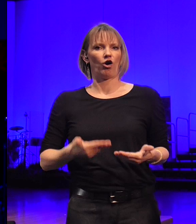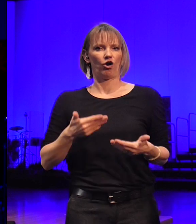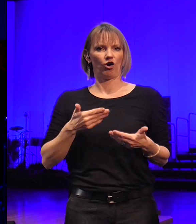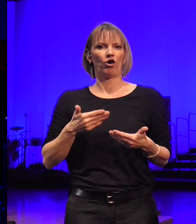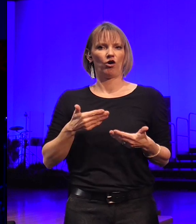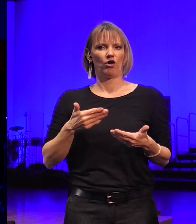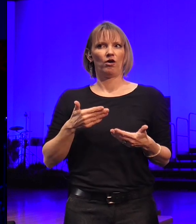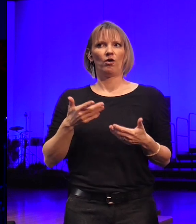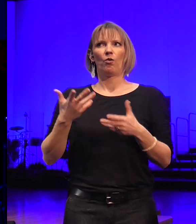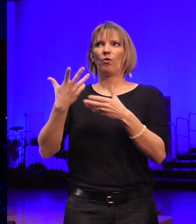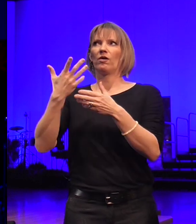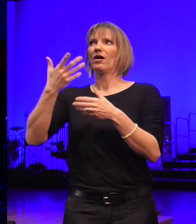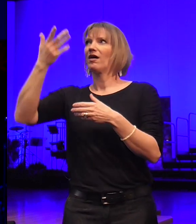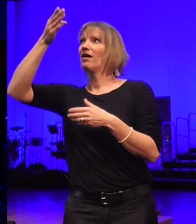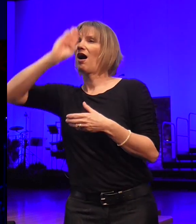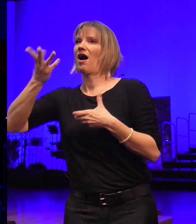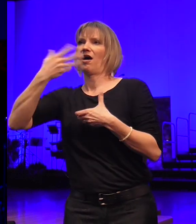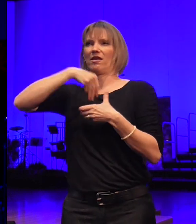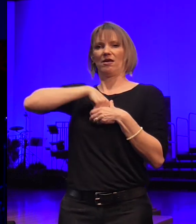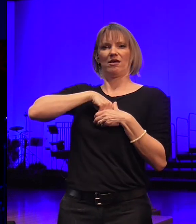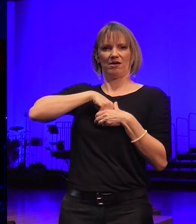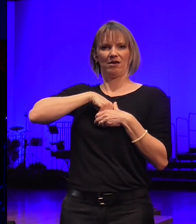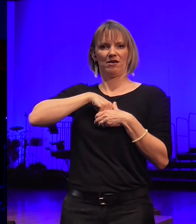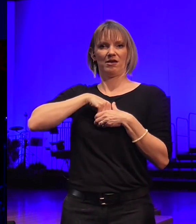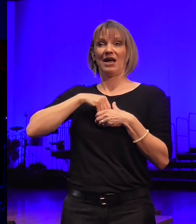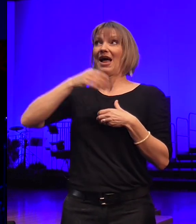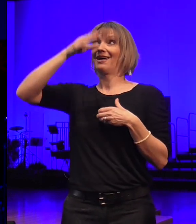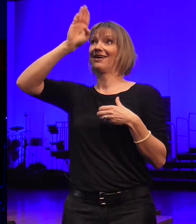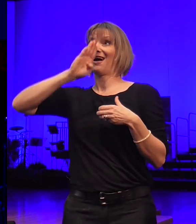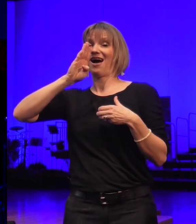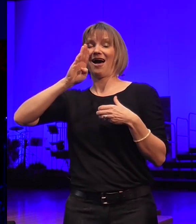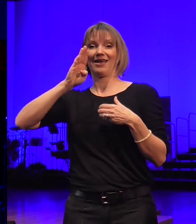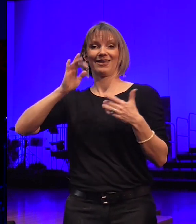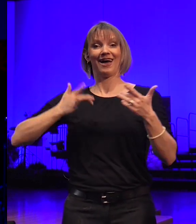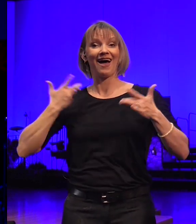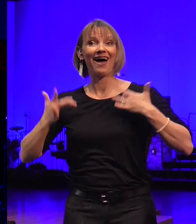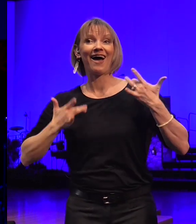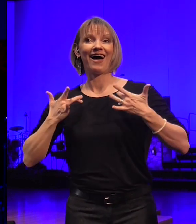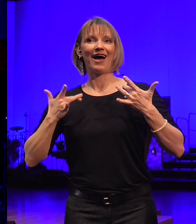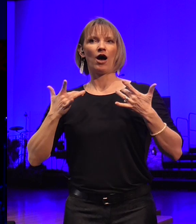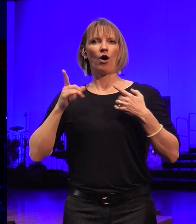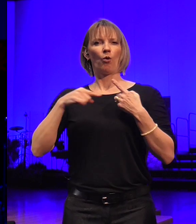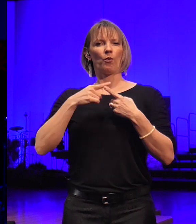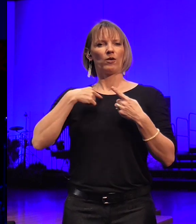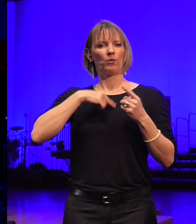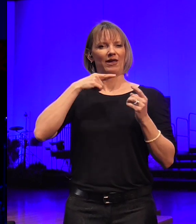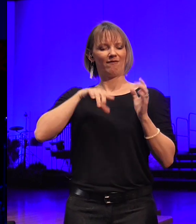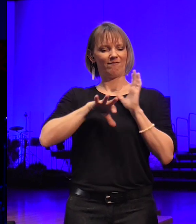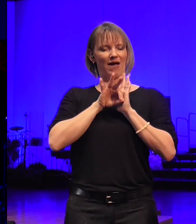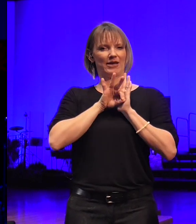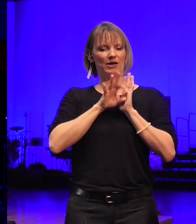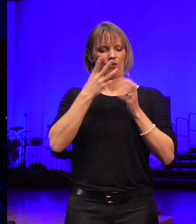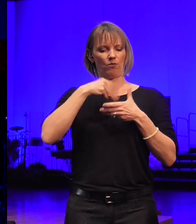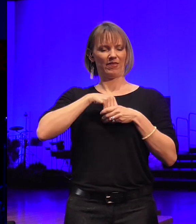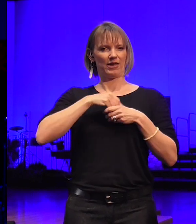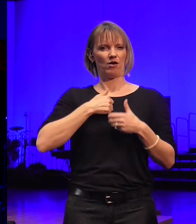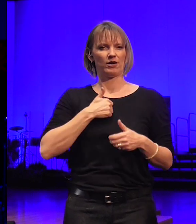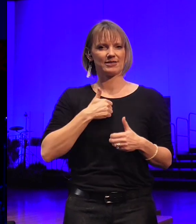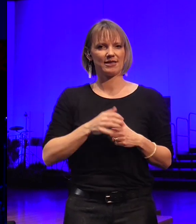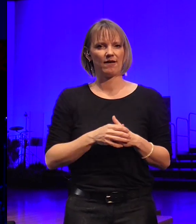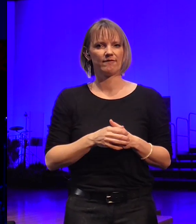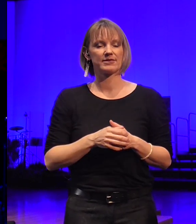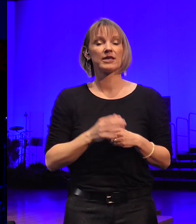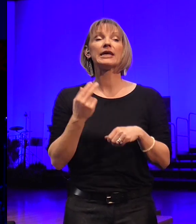divine rejoices in our recognition of it within ourselves. And it's using this tool of